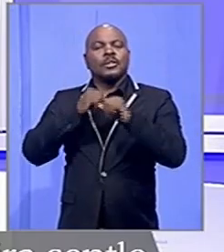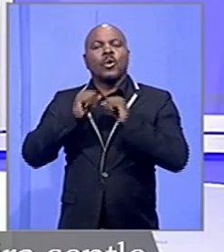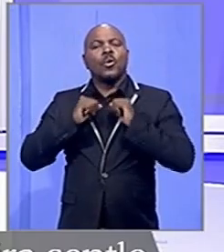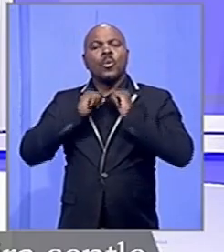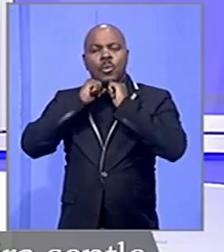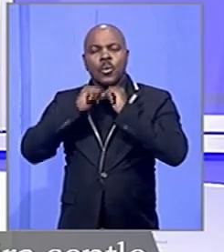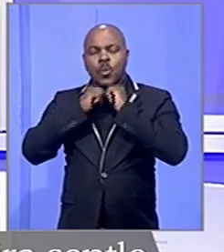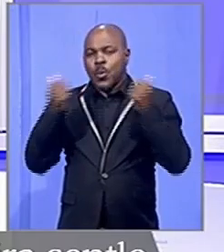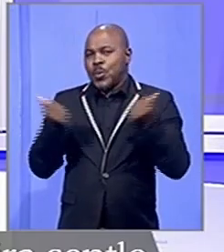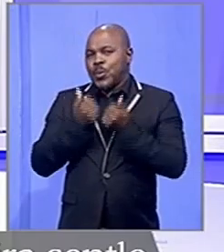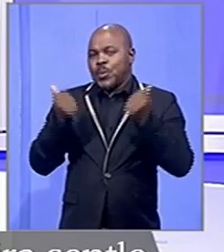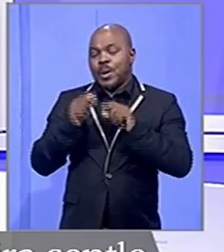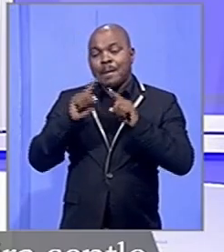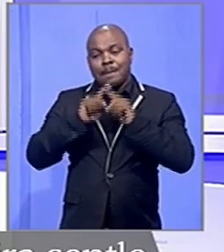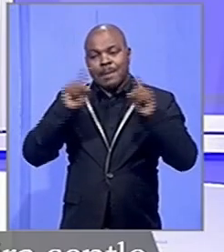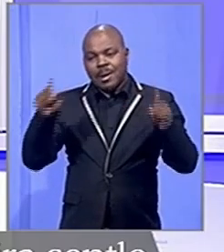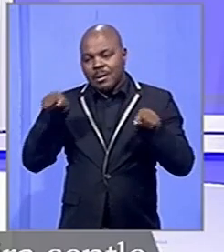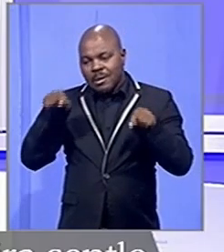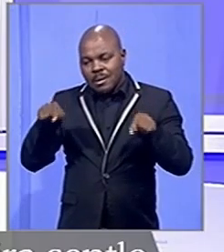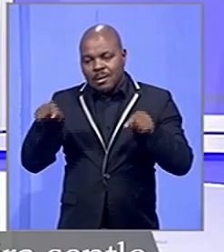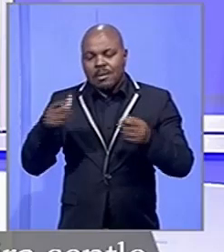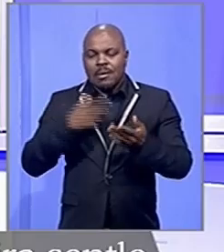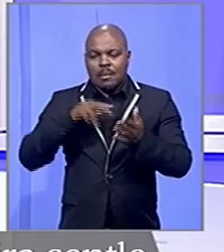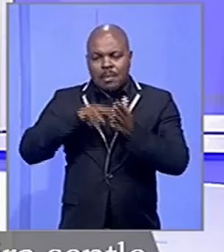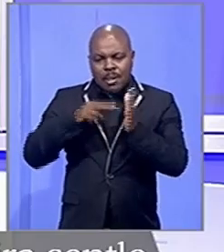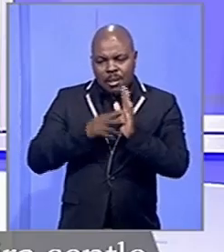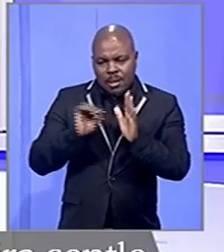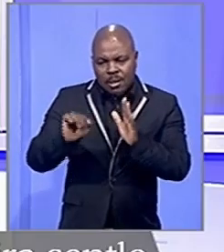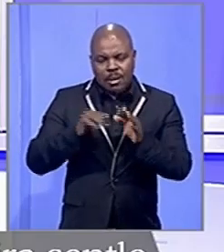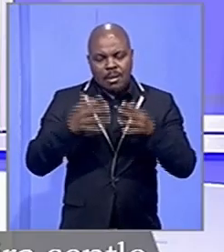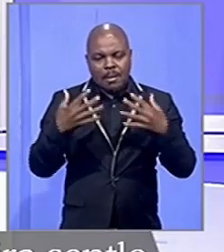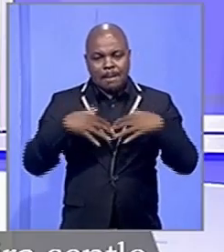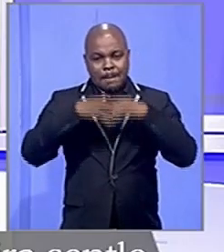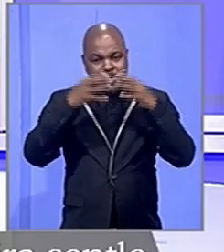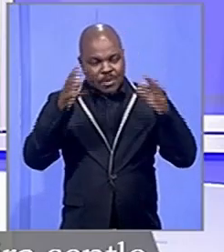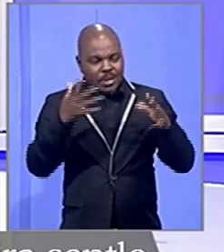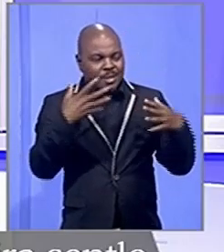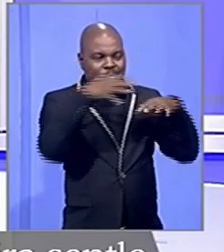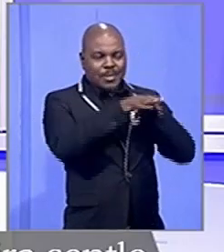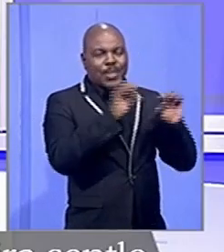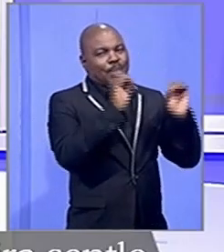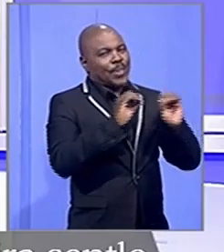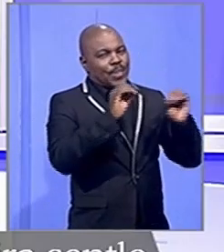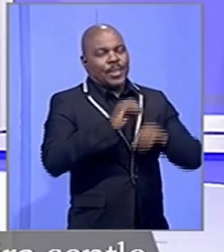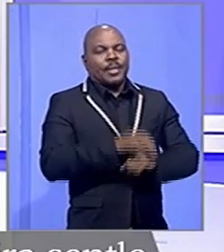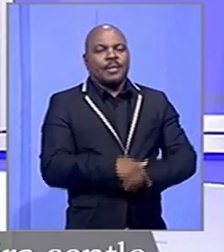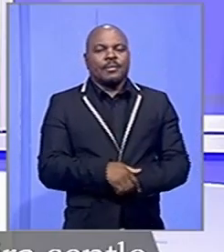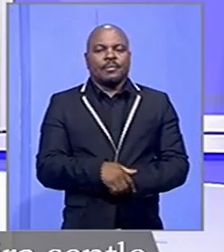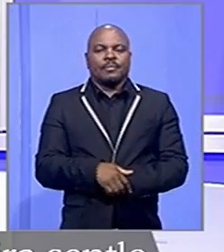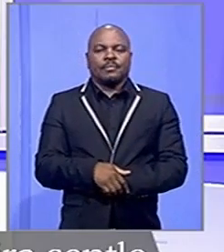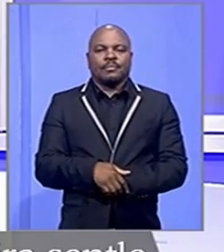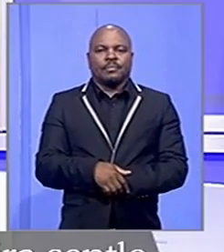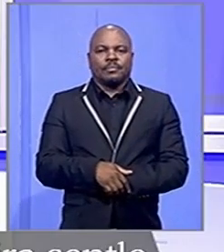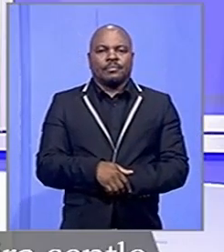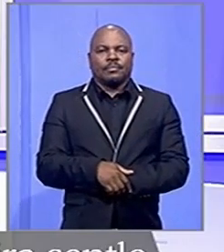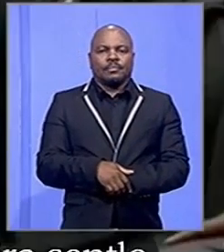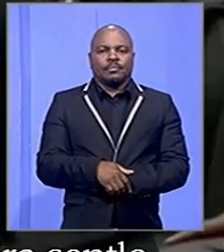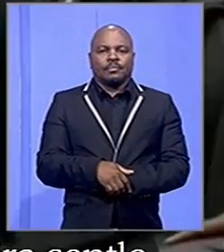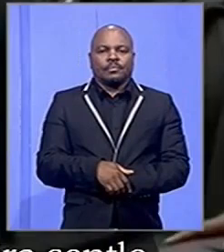ntse jalo ga go a ka ga tsengwa tiriso merero ya semolao e go dumelanweng ka yona.